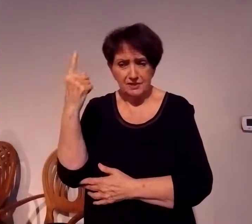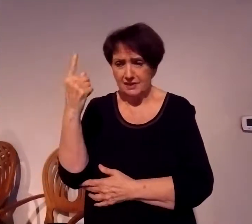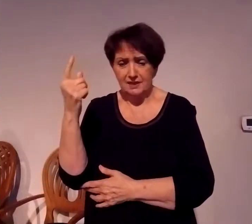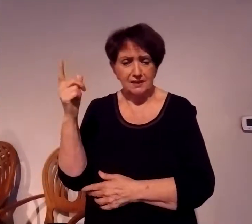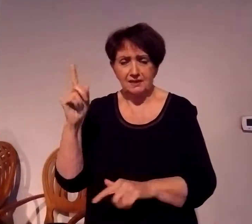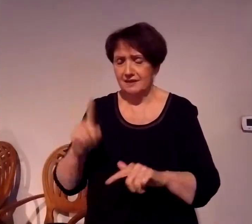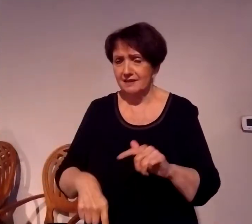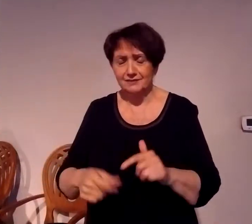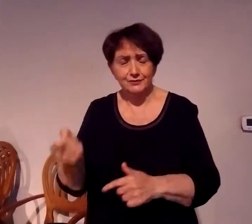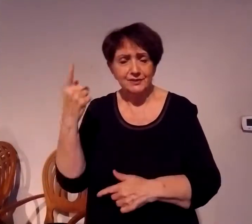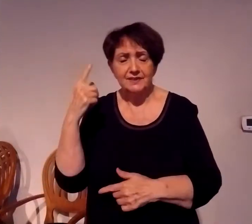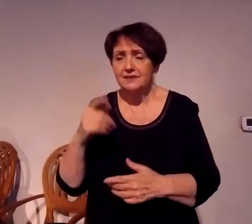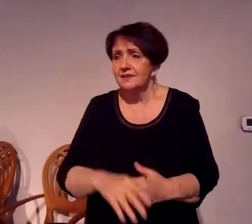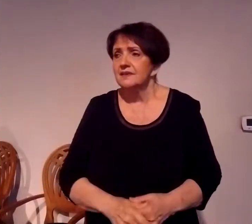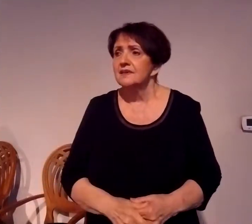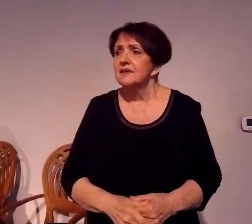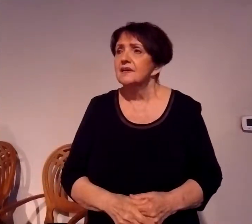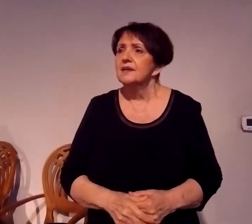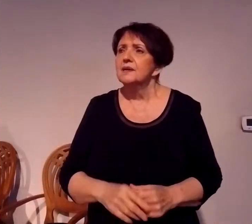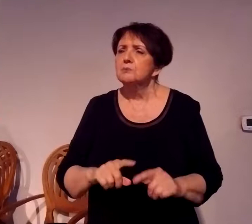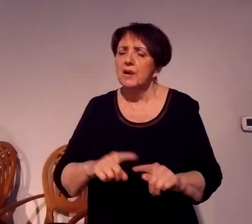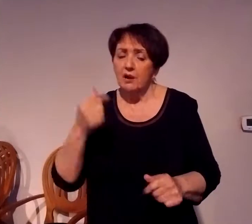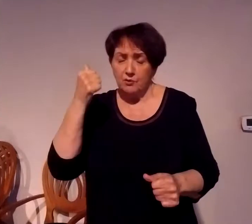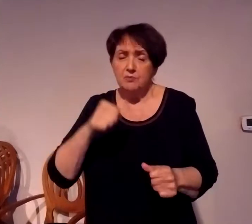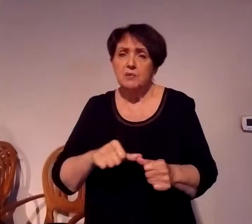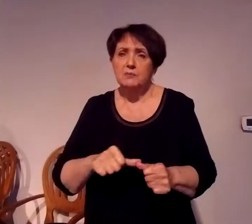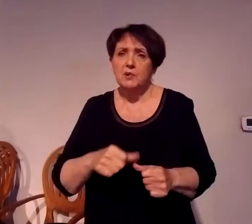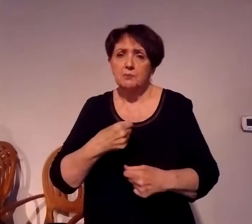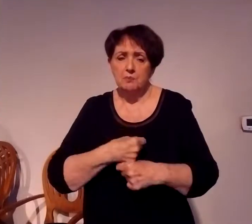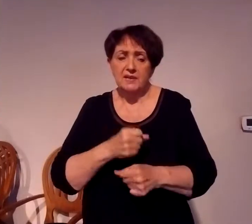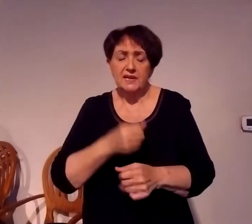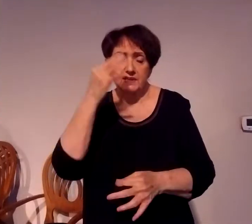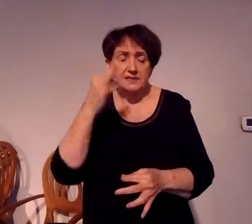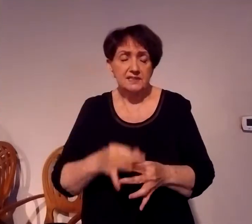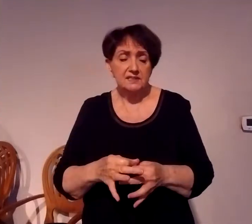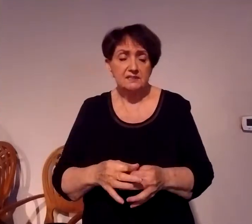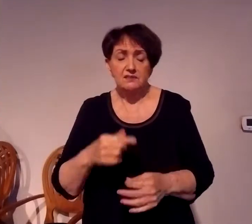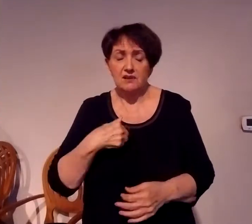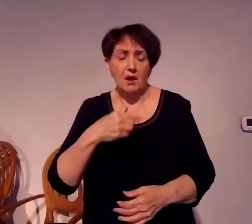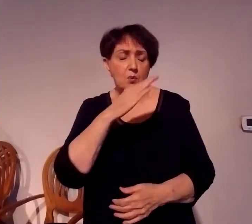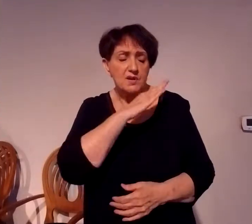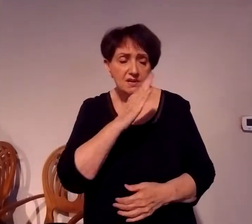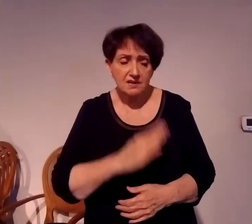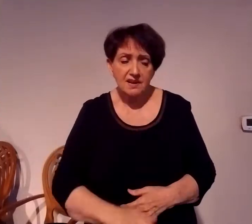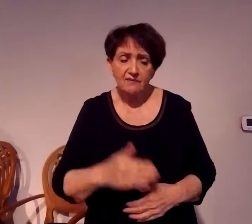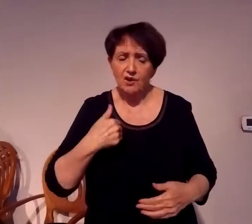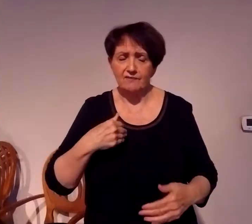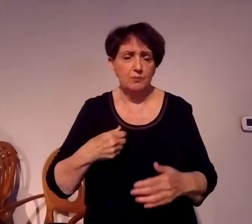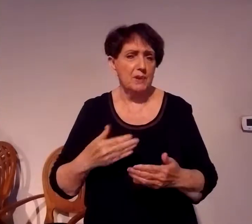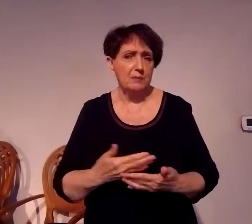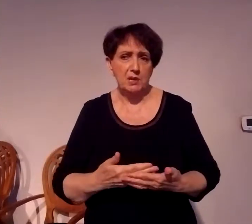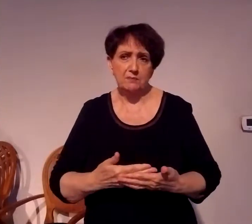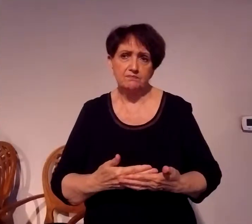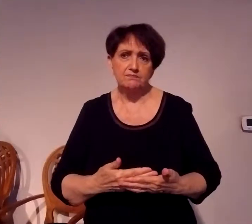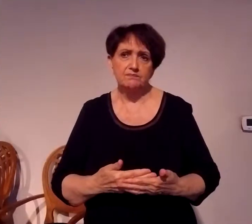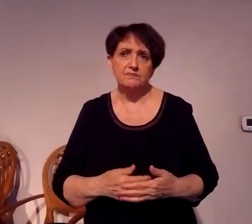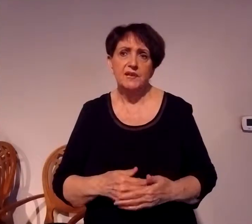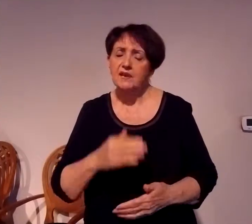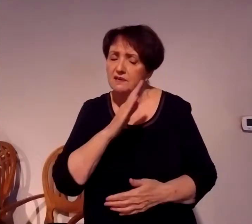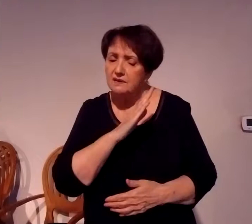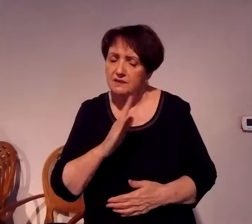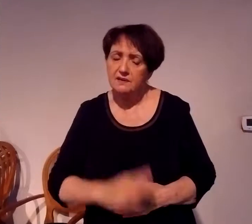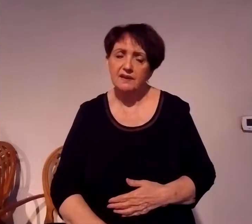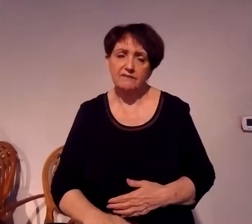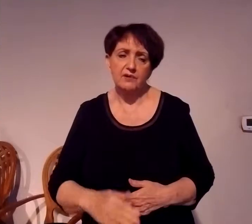unfathomable to me. And I remember at that time making a decision that I would never have a child. I would